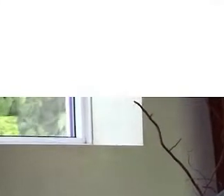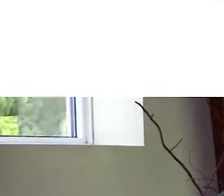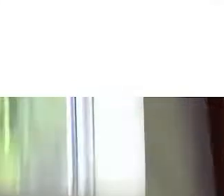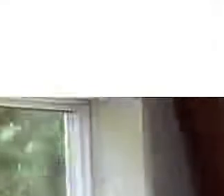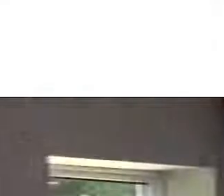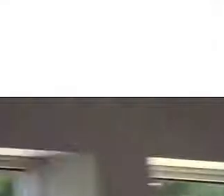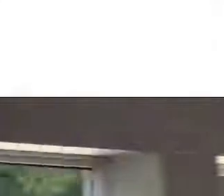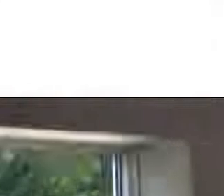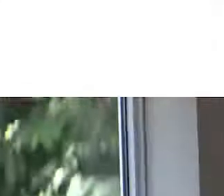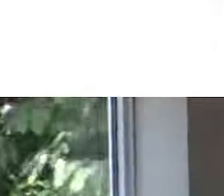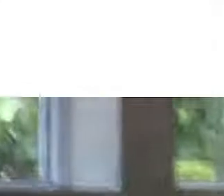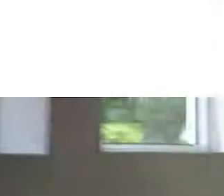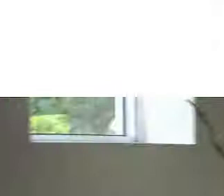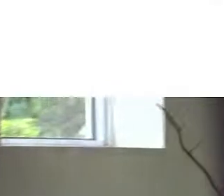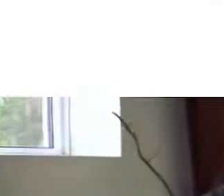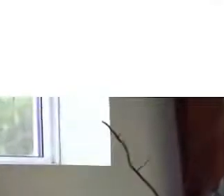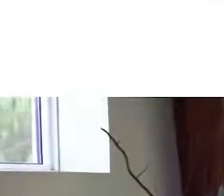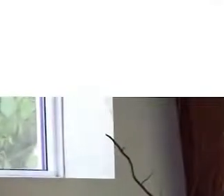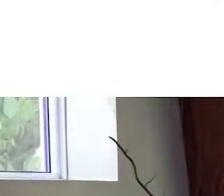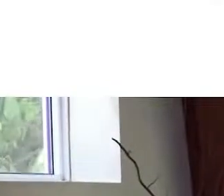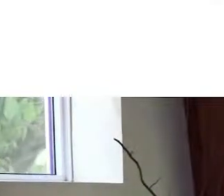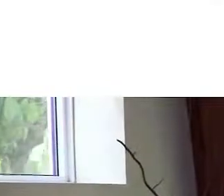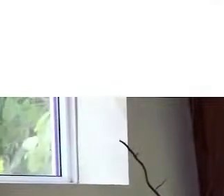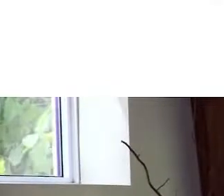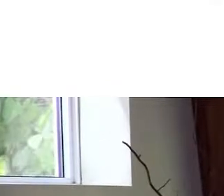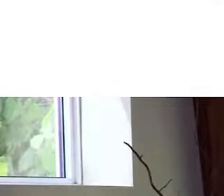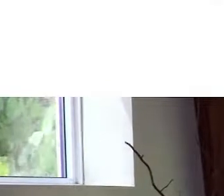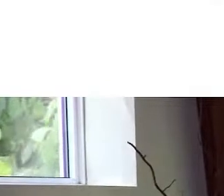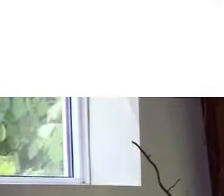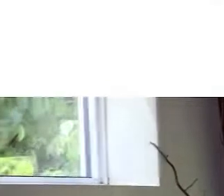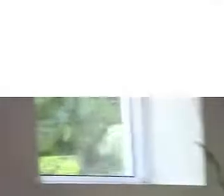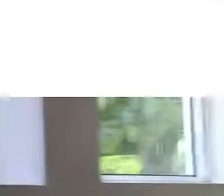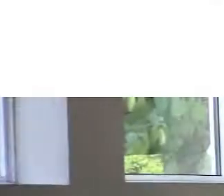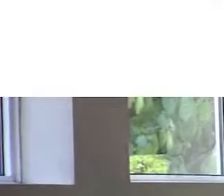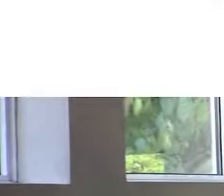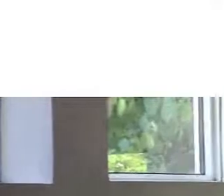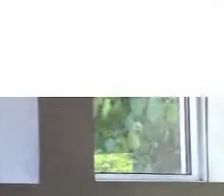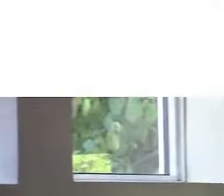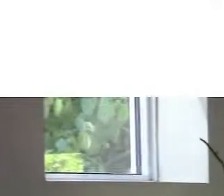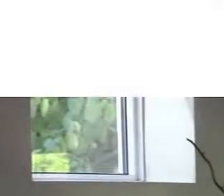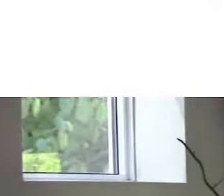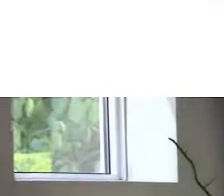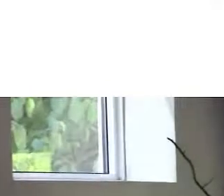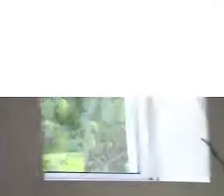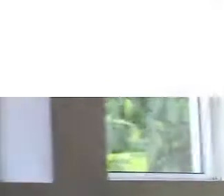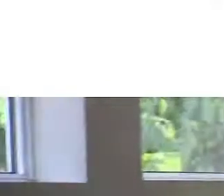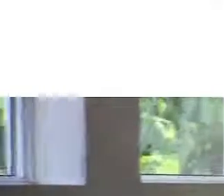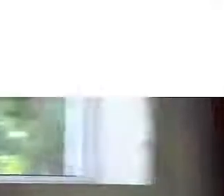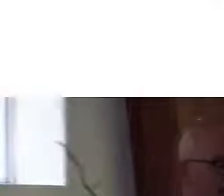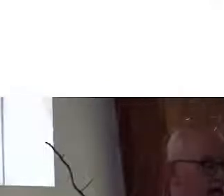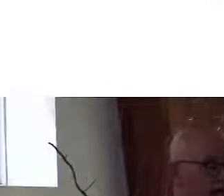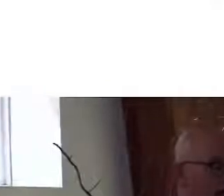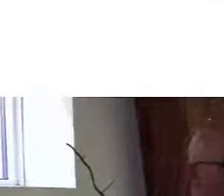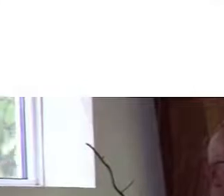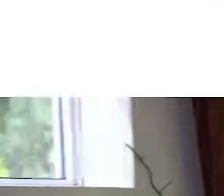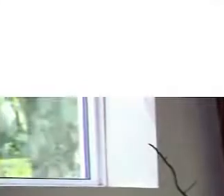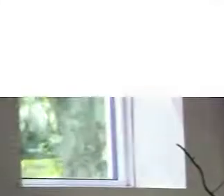rolling ocean, still my dry land heart can